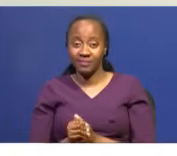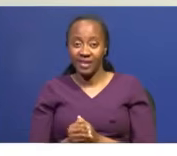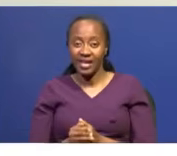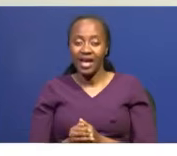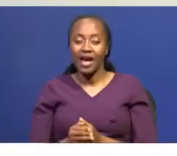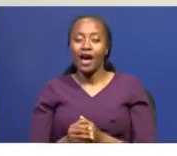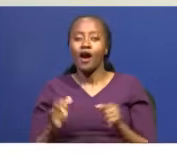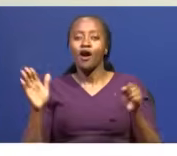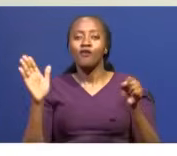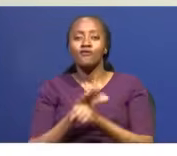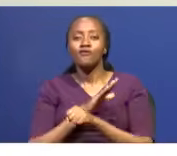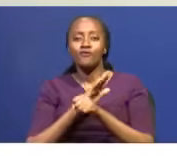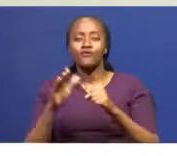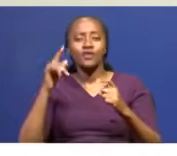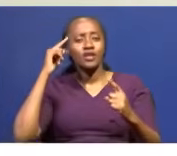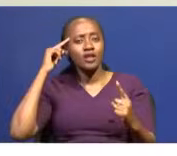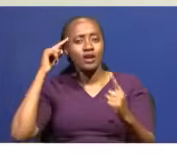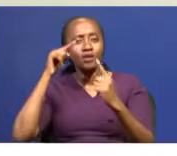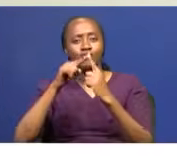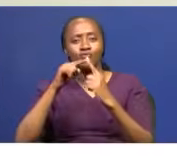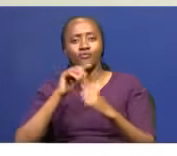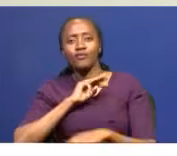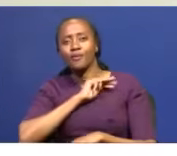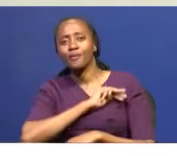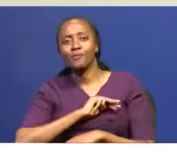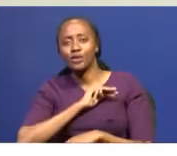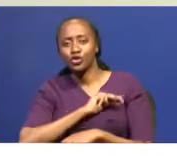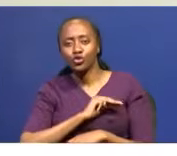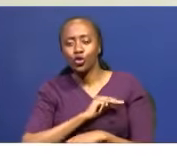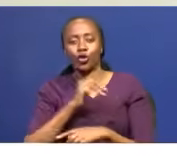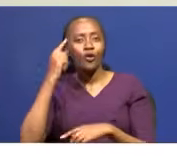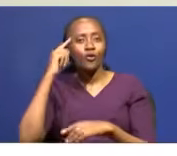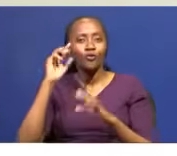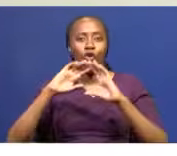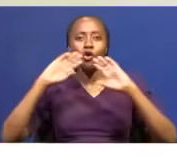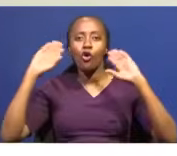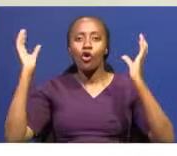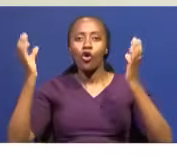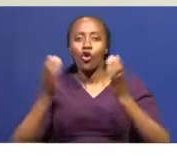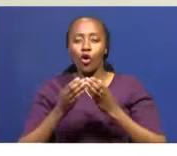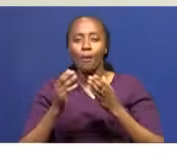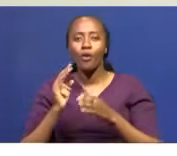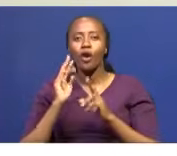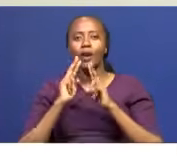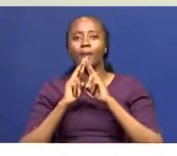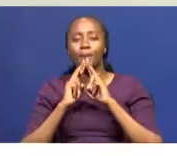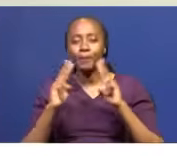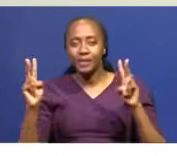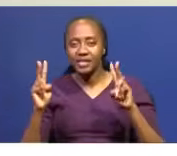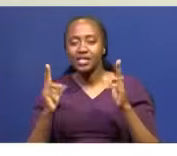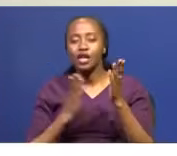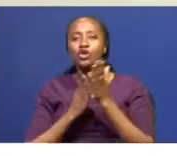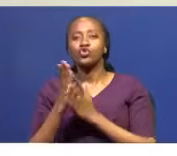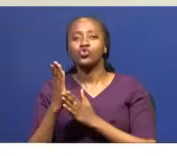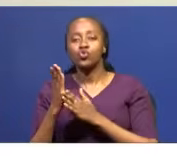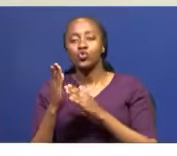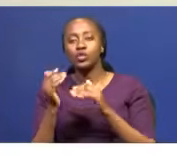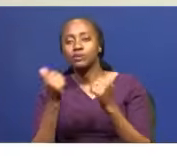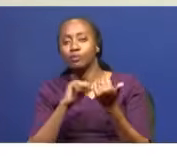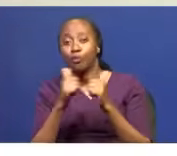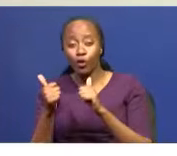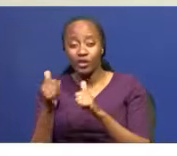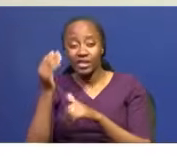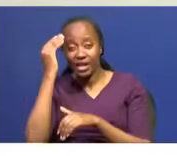Accomplish the mission of establishing global peace through the sports education. I repeat again and